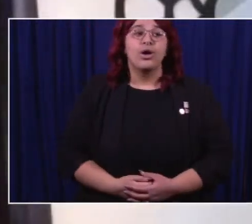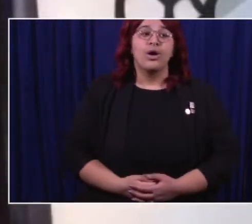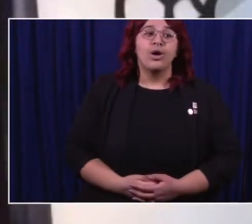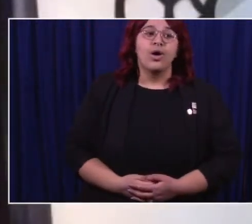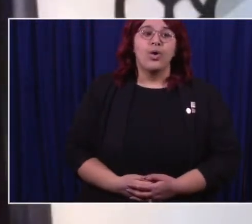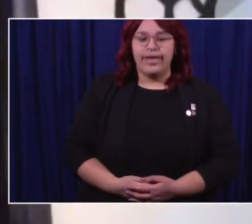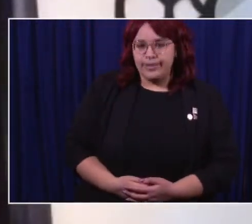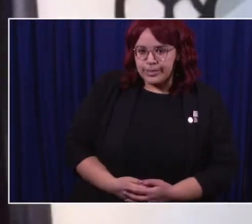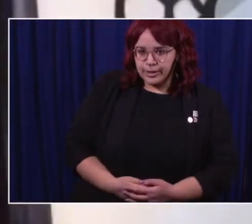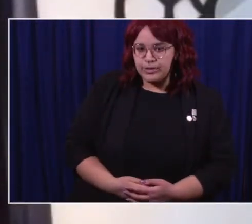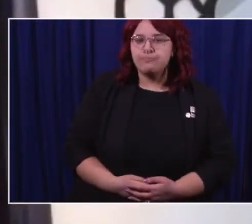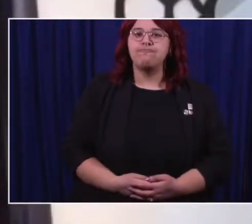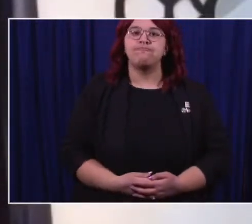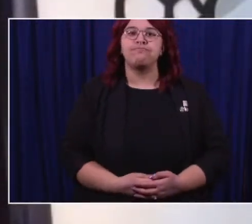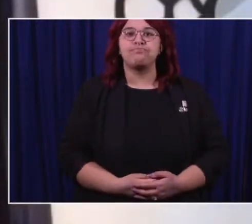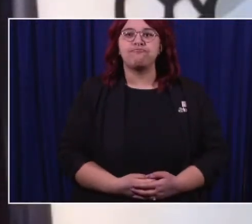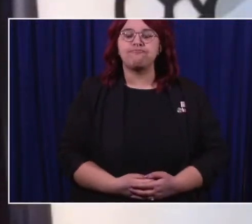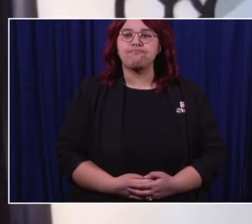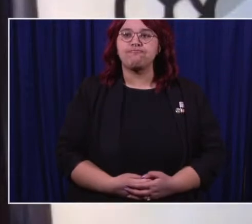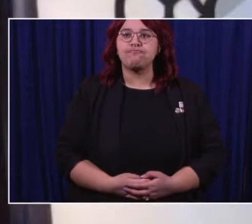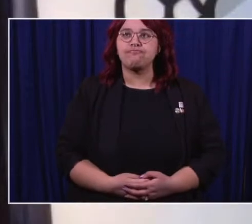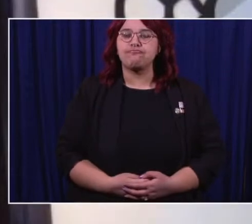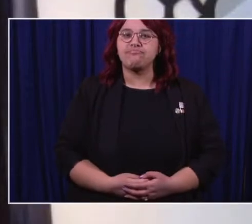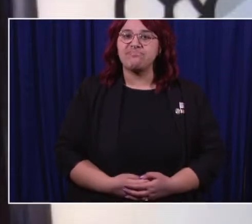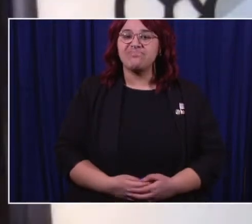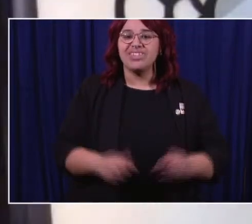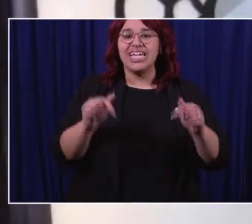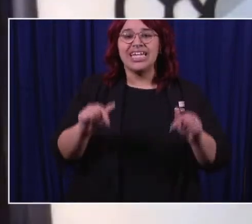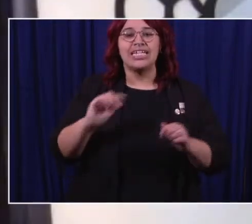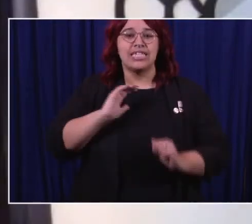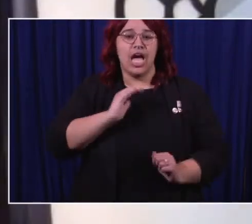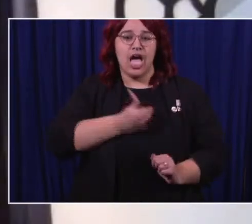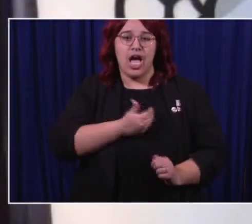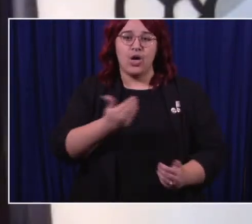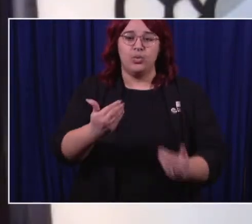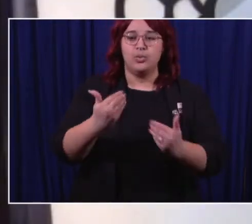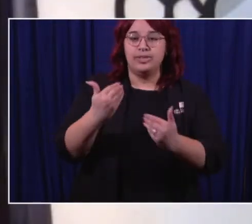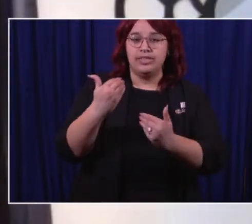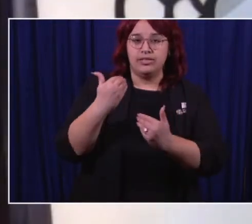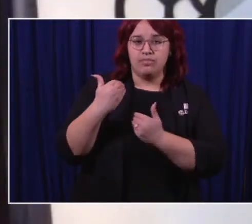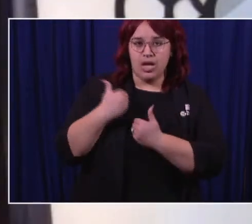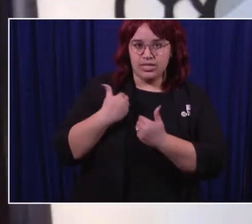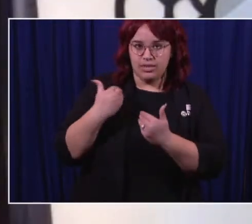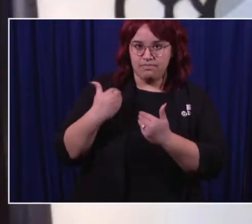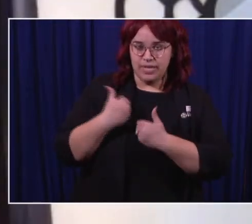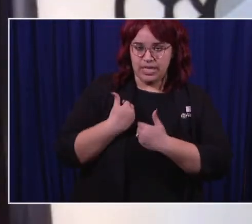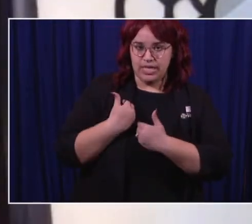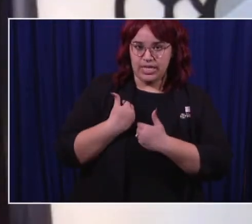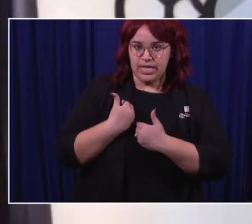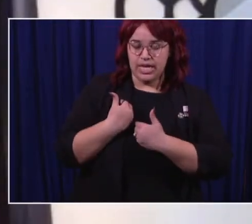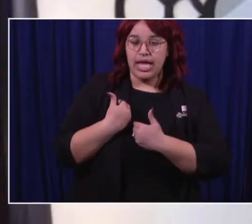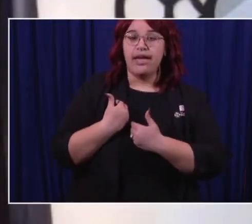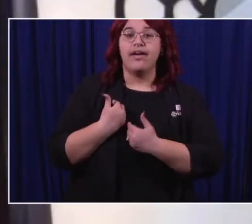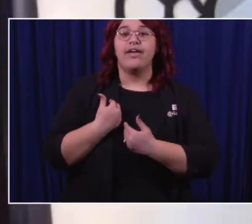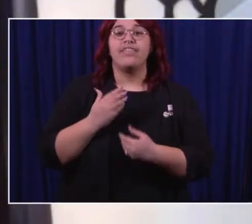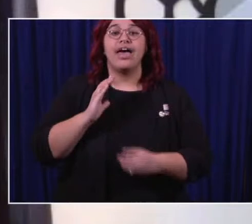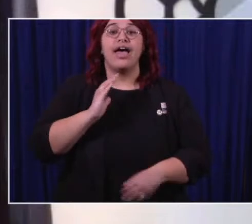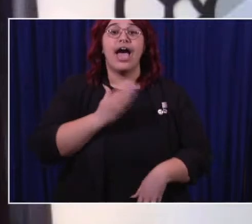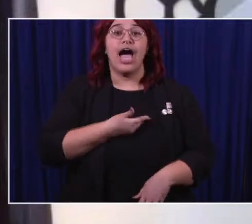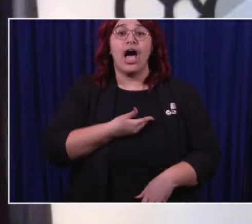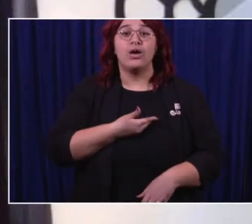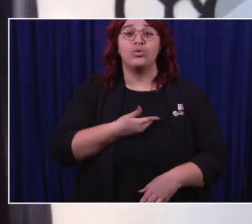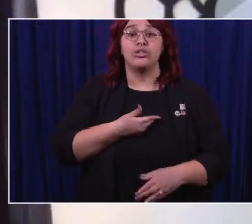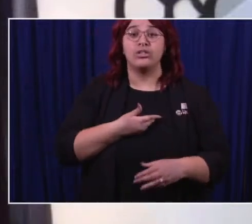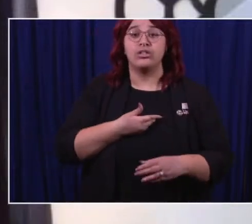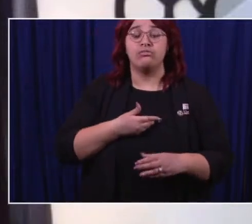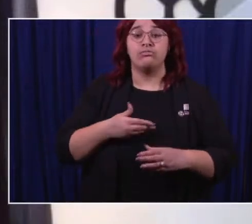a responsibility to be certain that the message is a clear message and it's a widespread